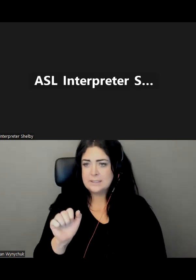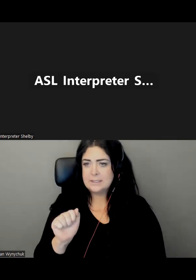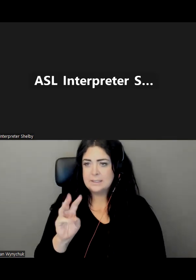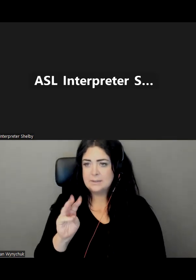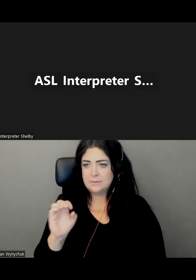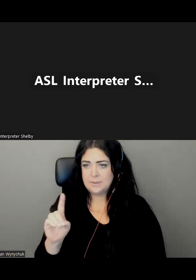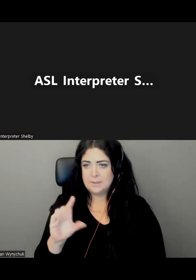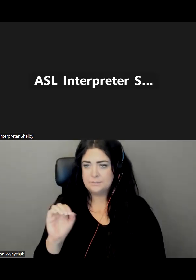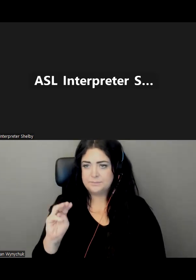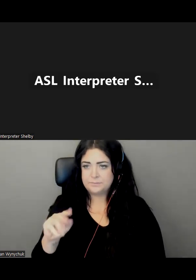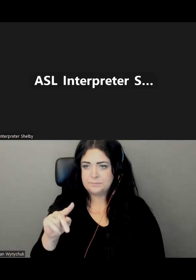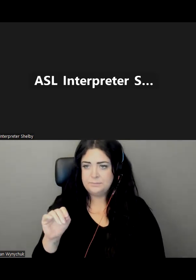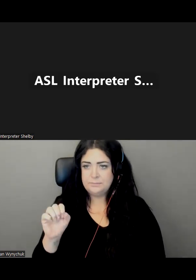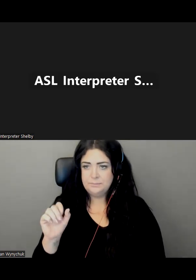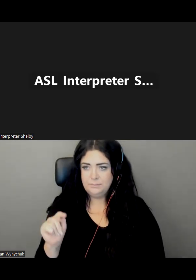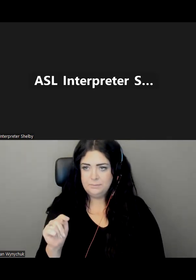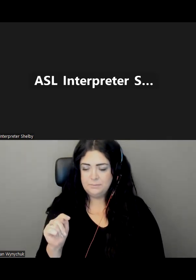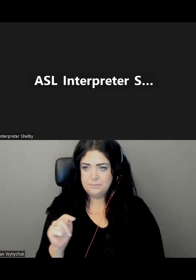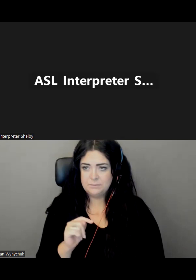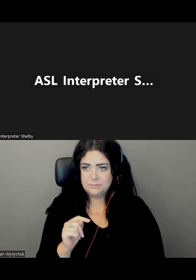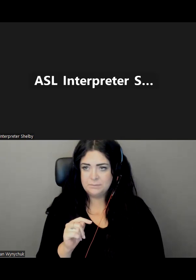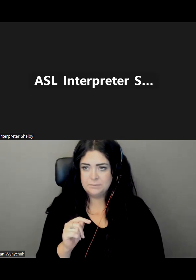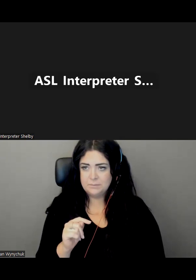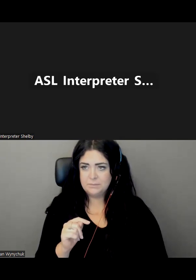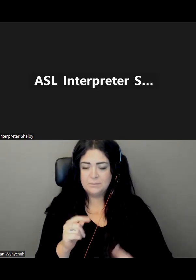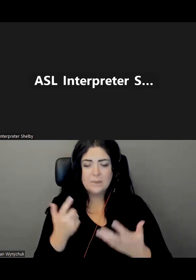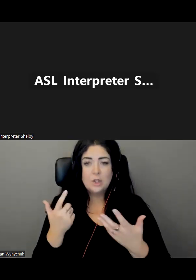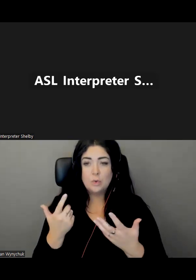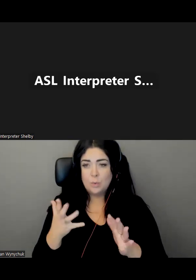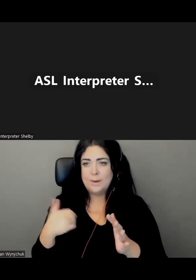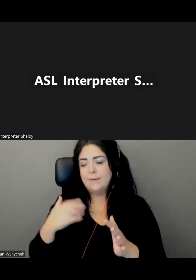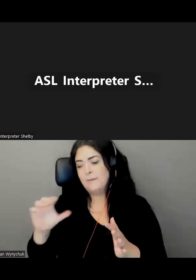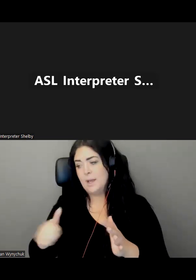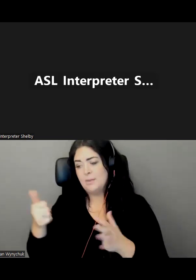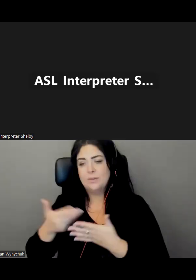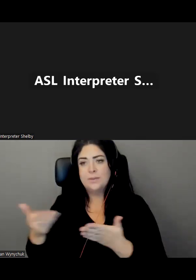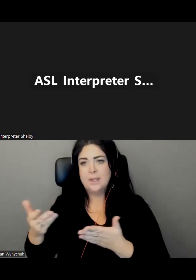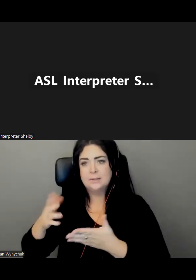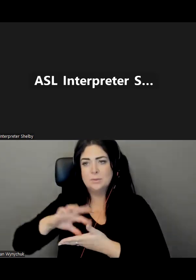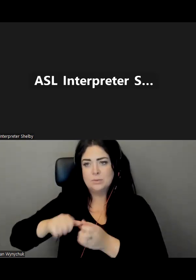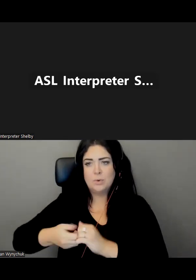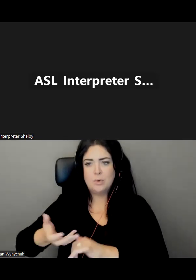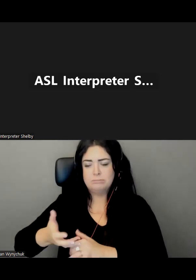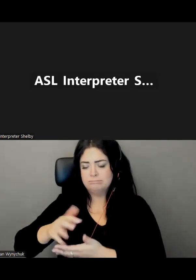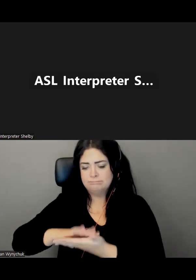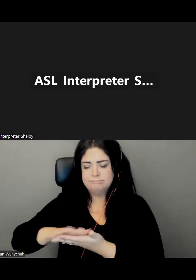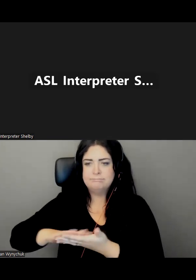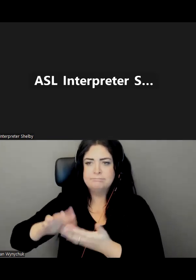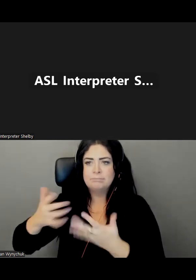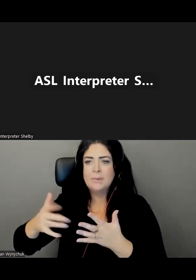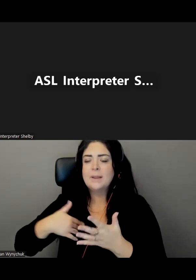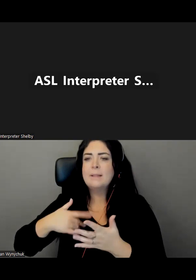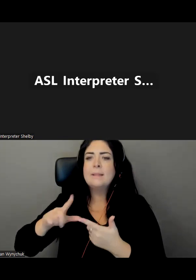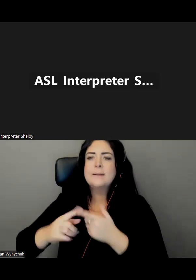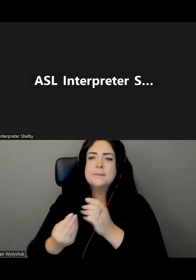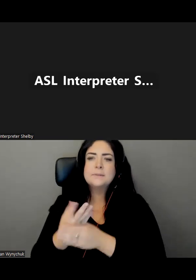it's already pre-broken down with a bunch of other compostable materials. And that one I would put on in the springtime where it doesn't need to break down as